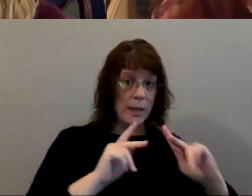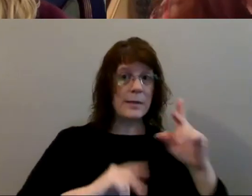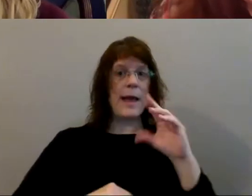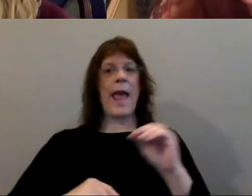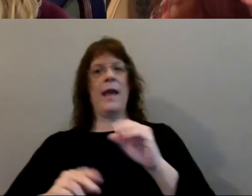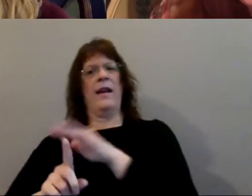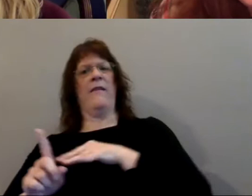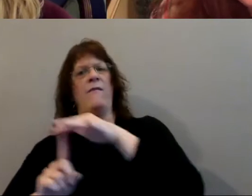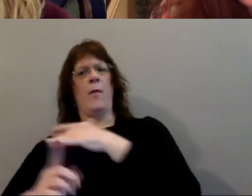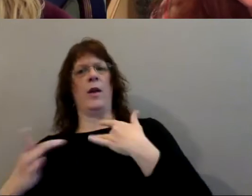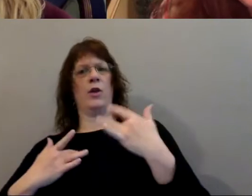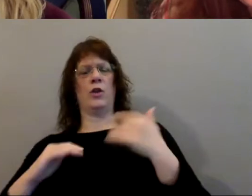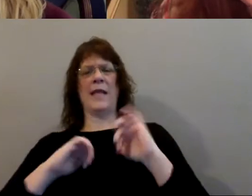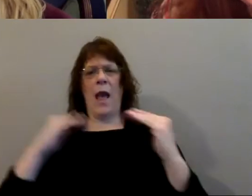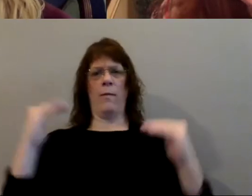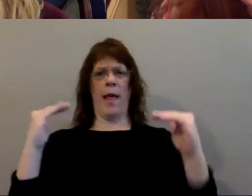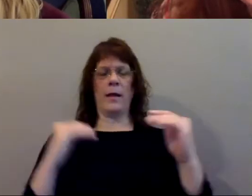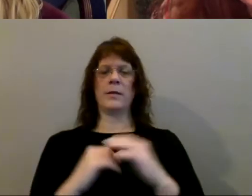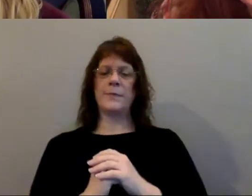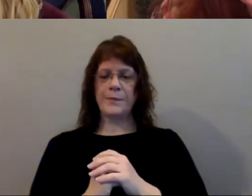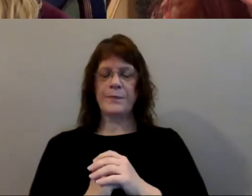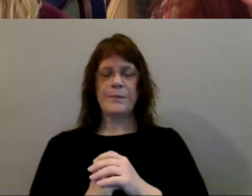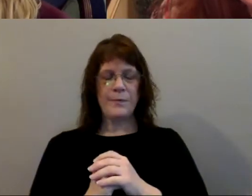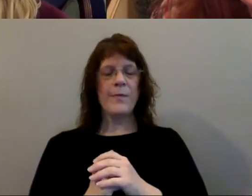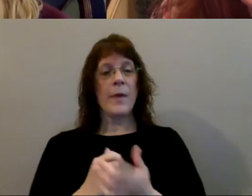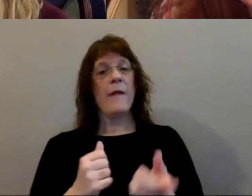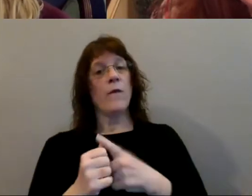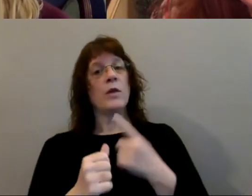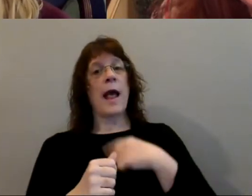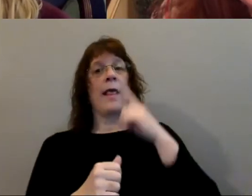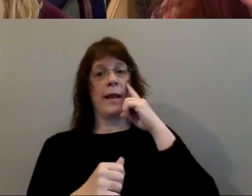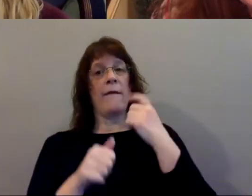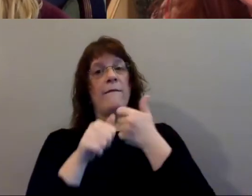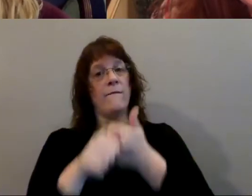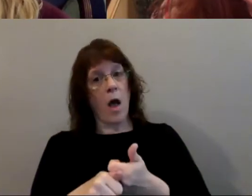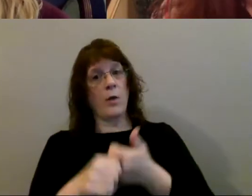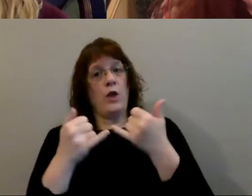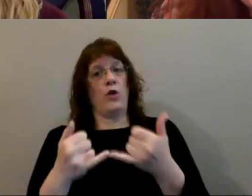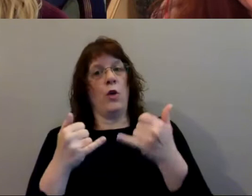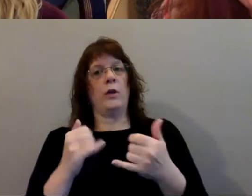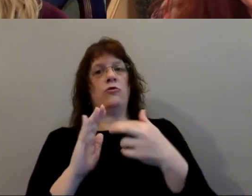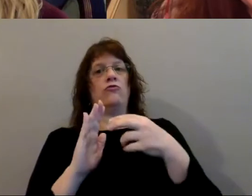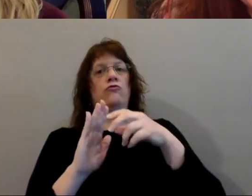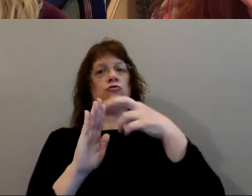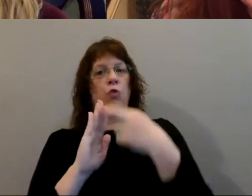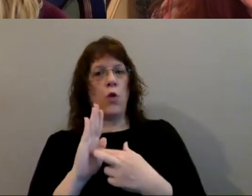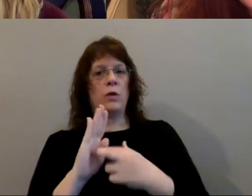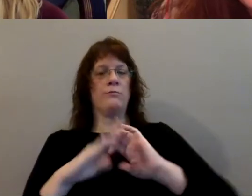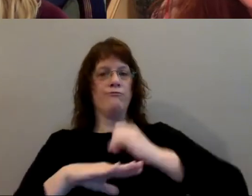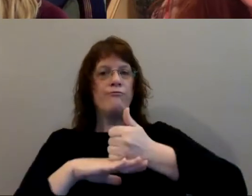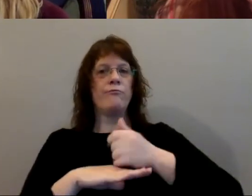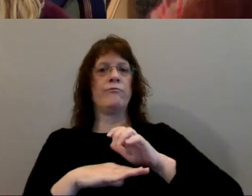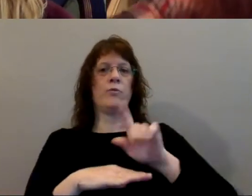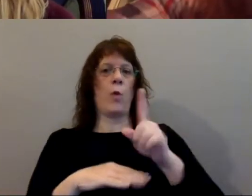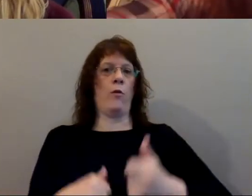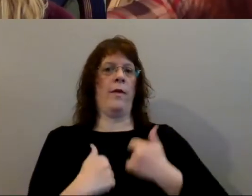concerns? I mean, first of all, I think following the current regulations and policies in place where you are is generally the best